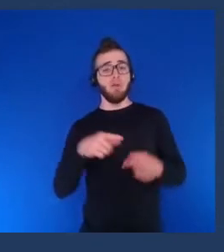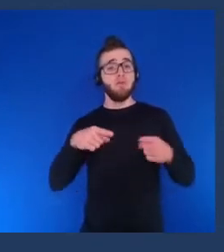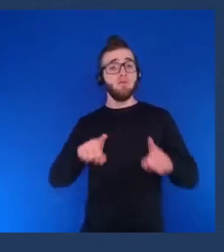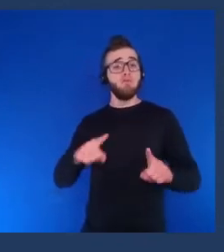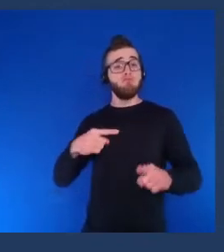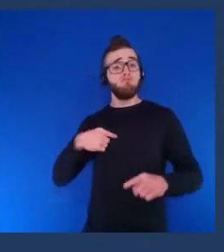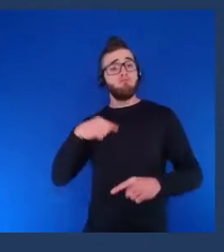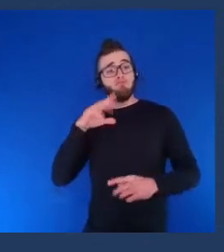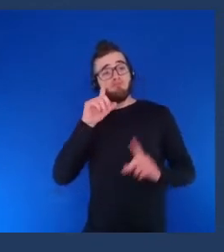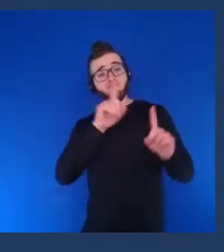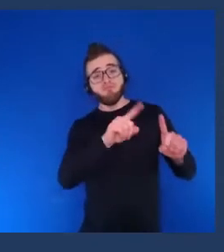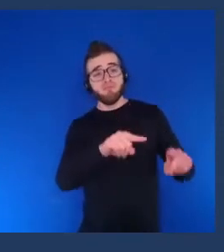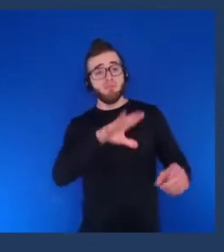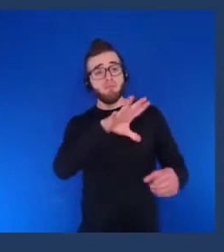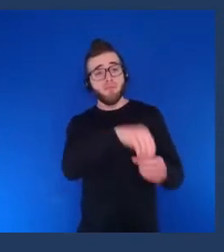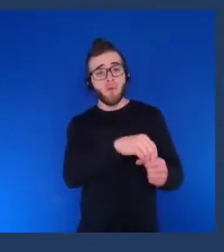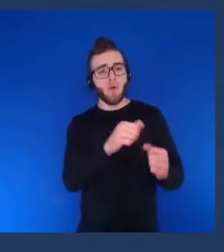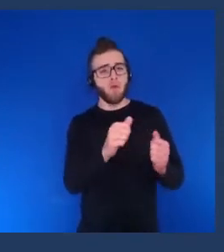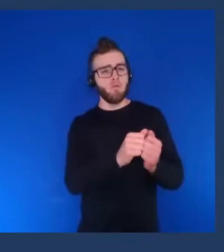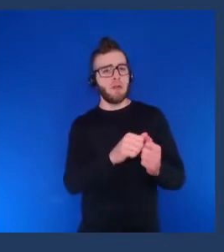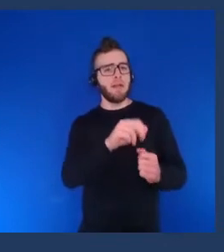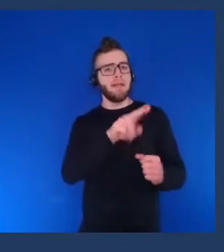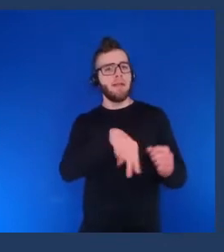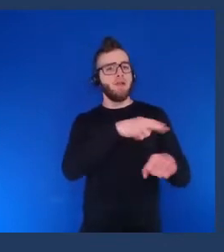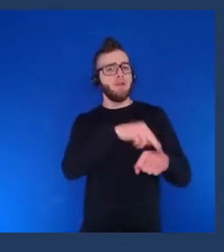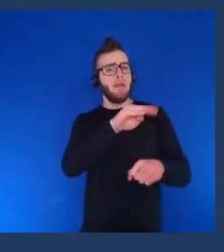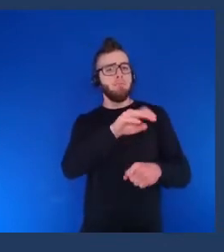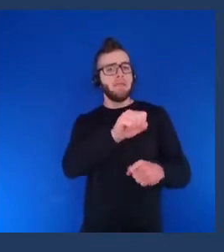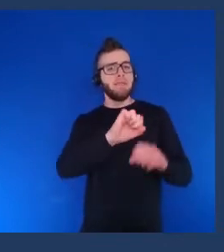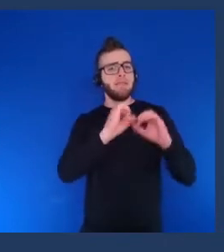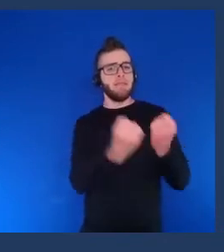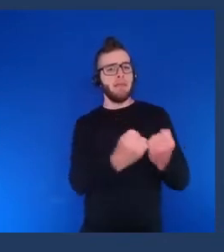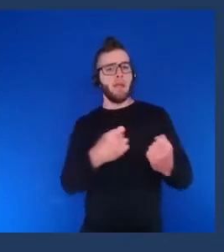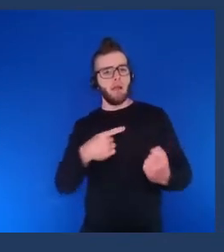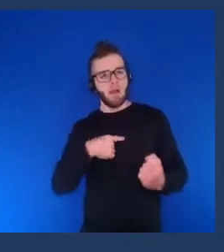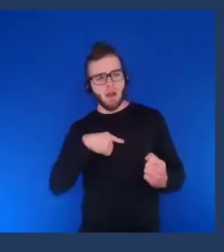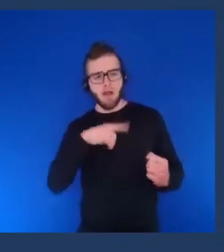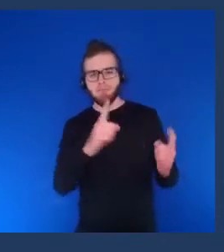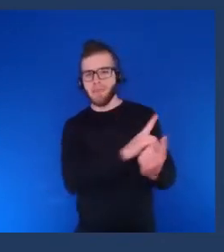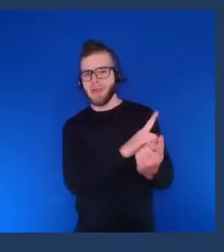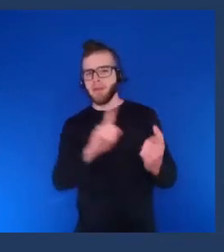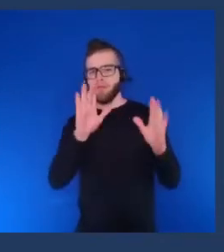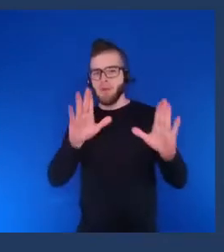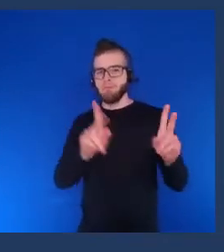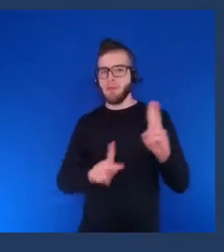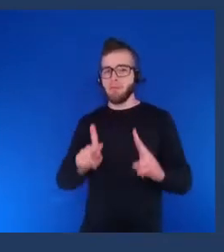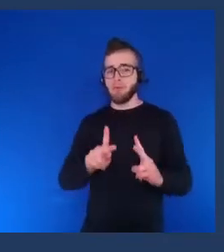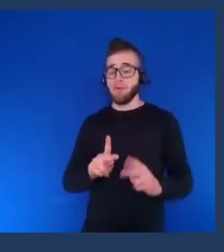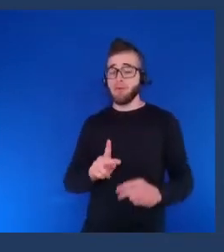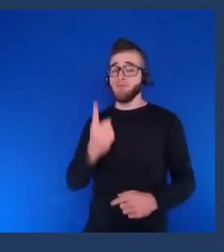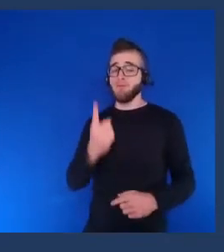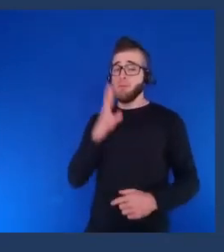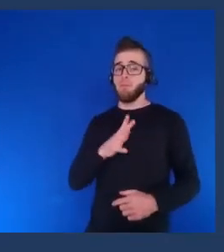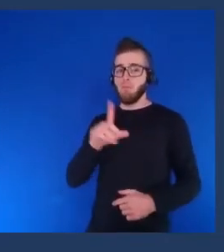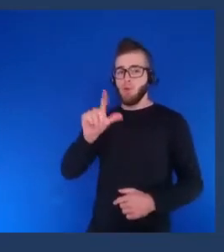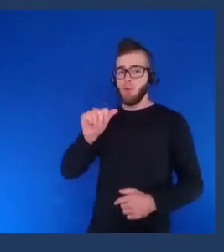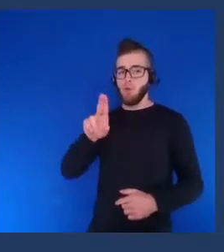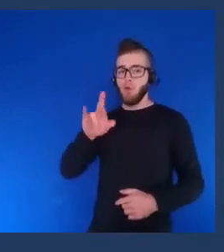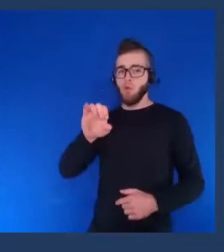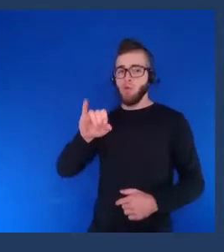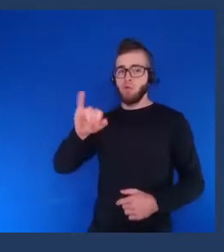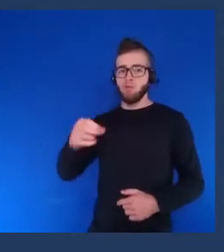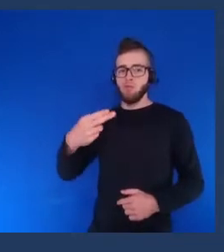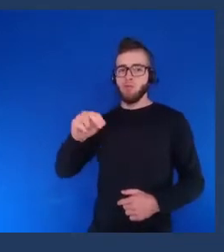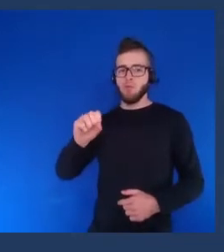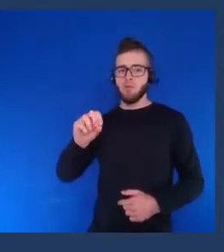And most notably, it was a woman named Lori Johnson. And Lori Johnson and I used to meet and talk about the journey and how